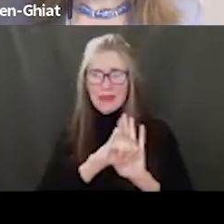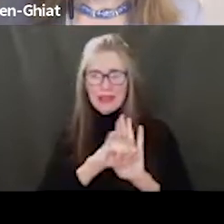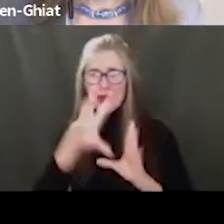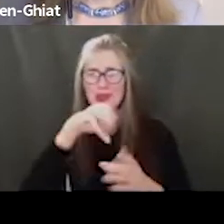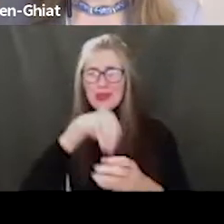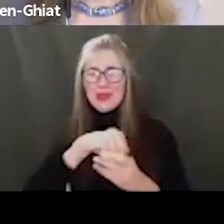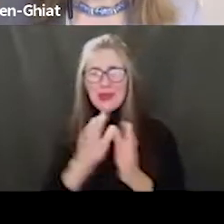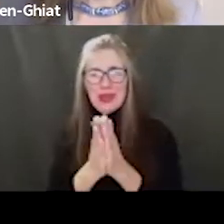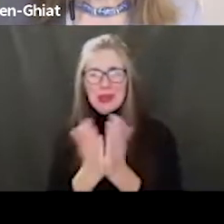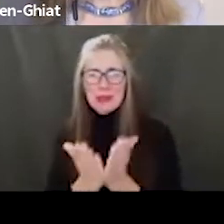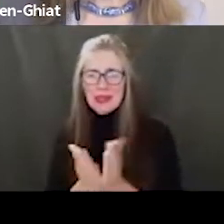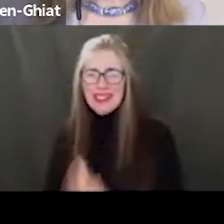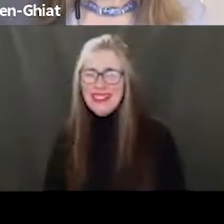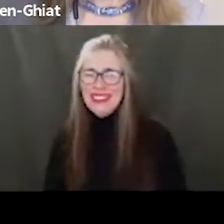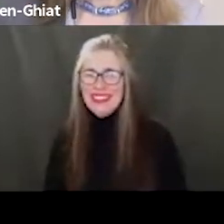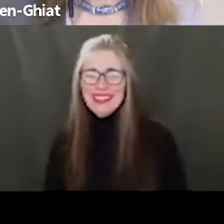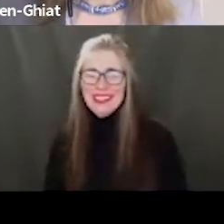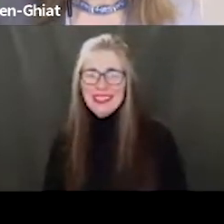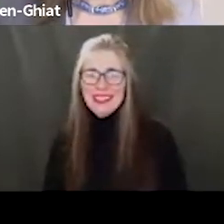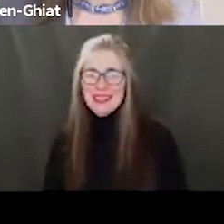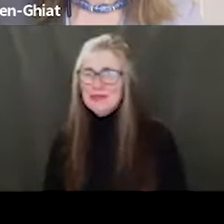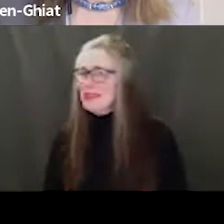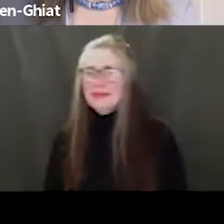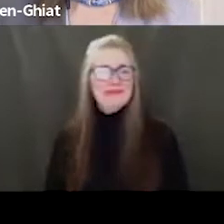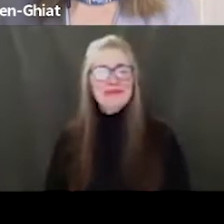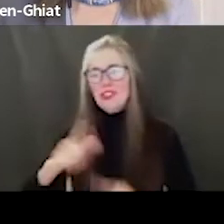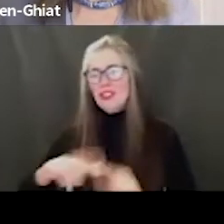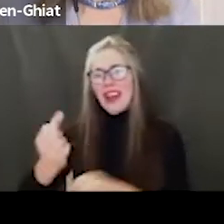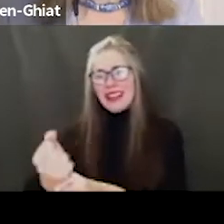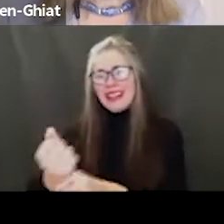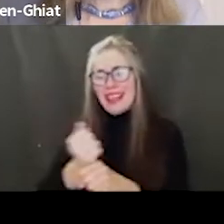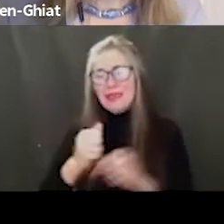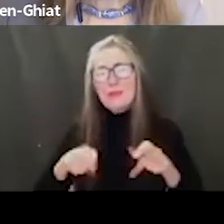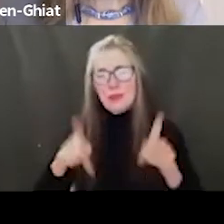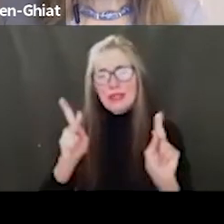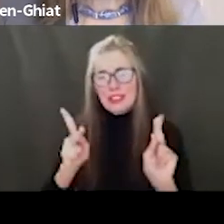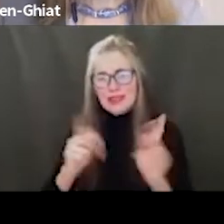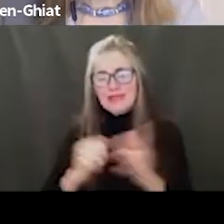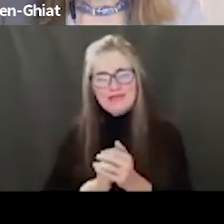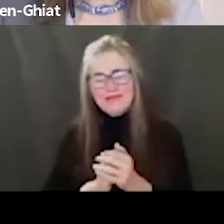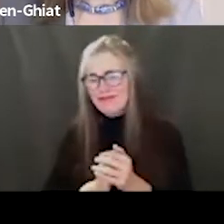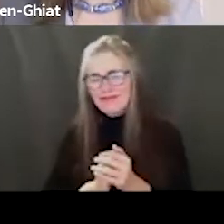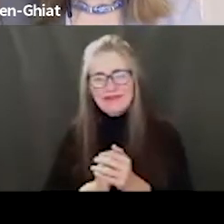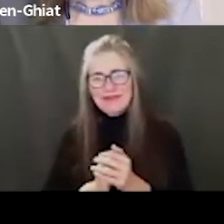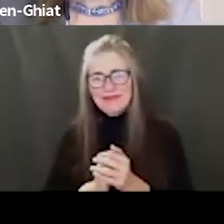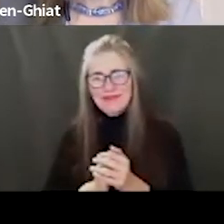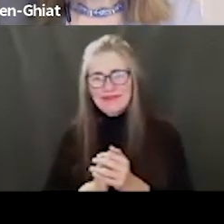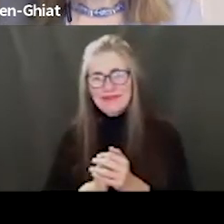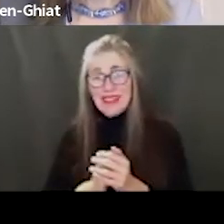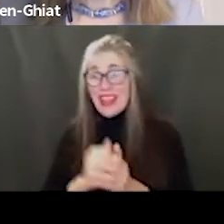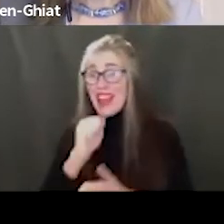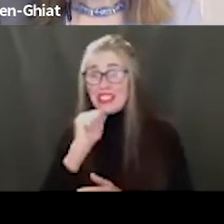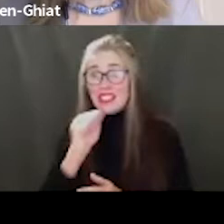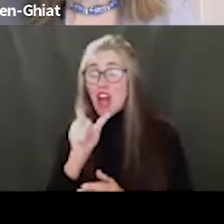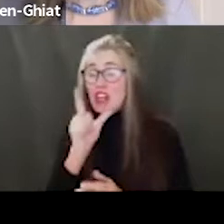in the book, but I was not given the rights to do so. And this isn't even a retweet. This